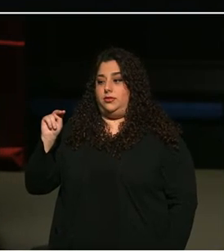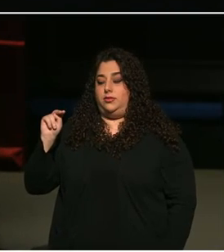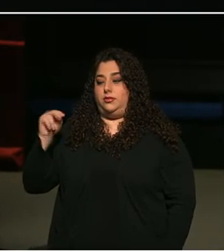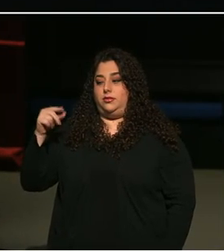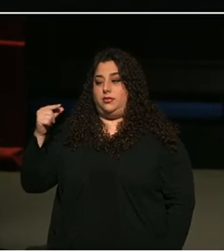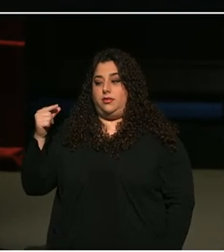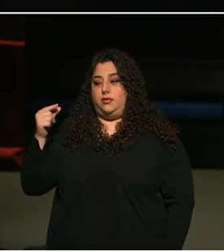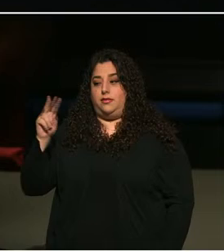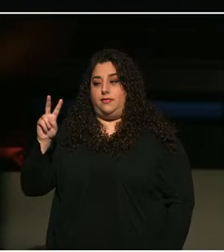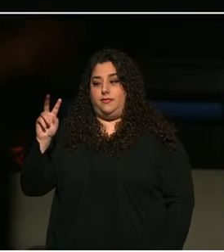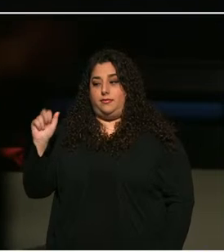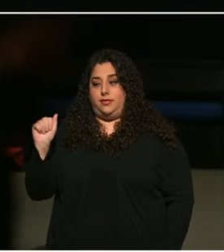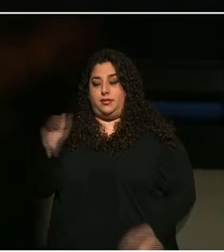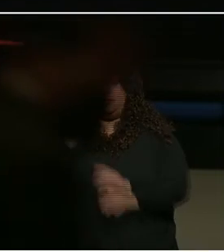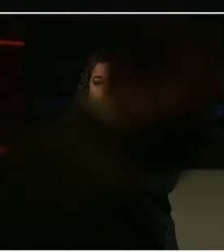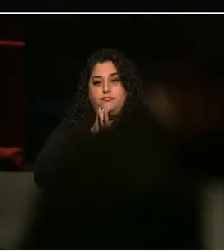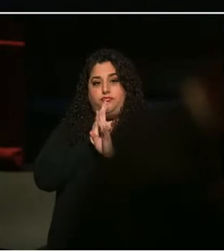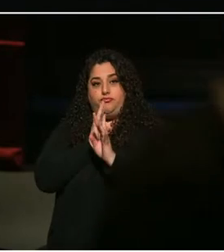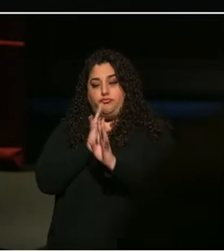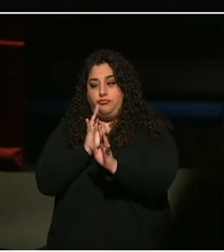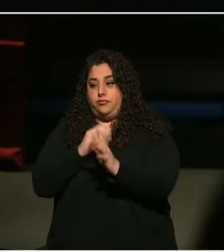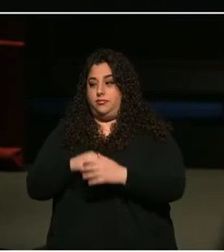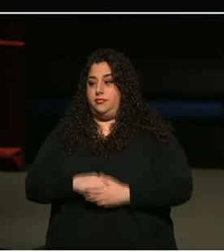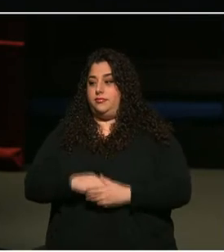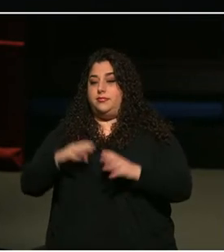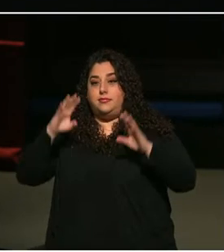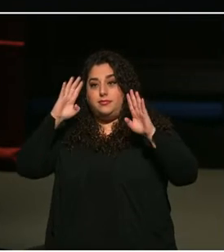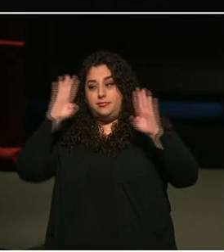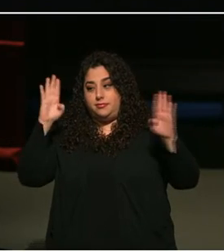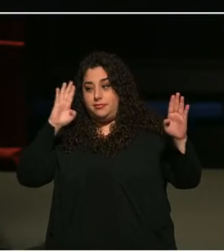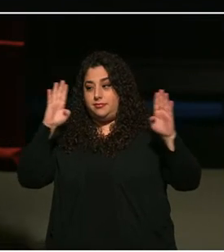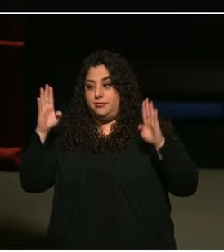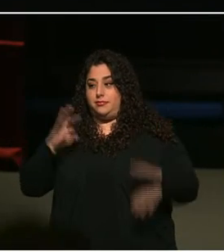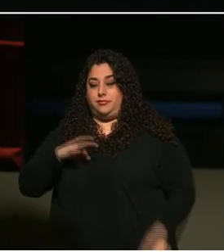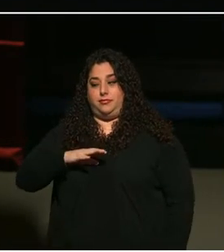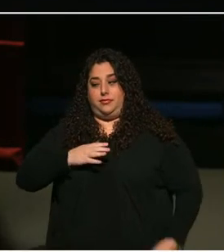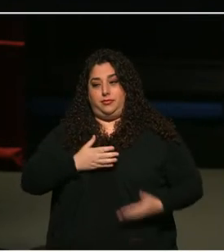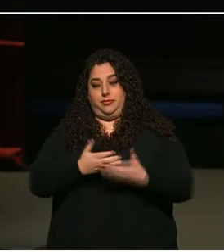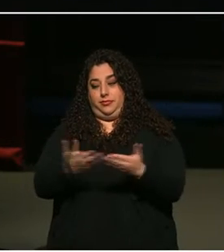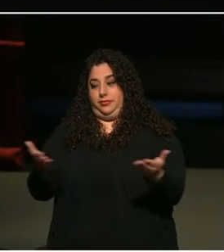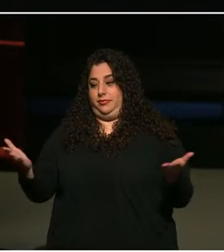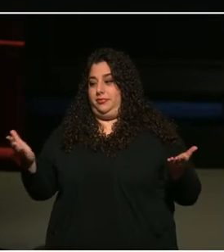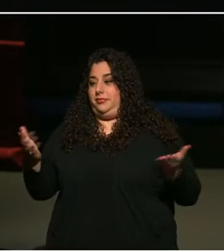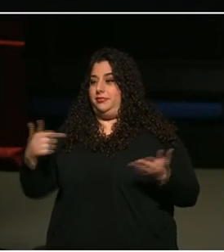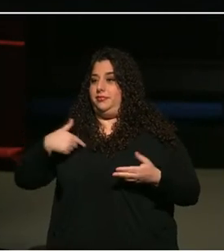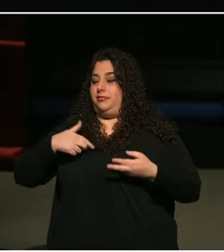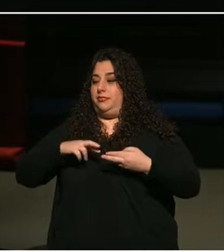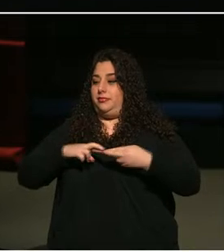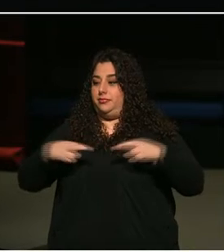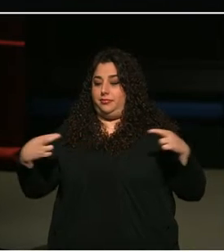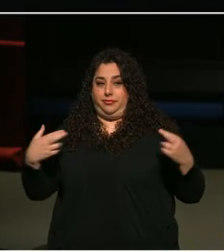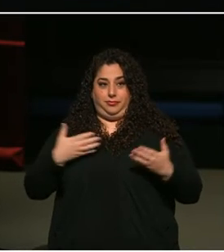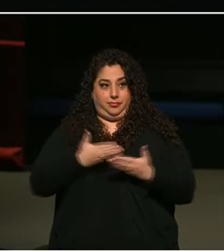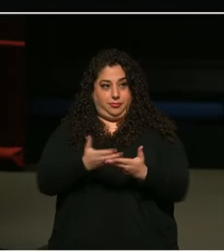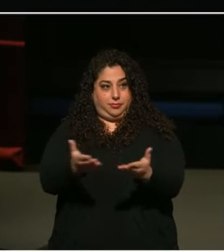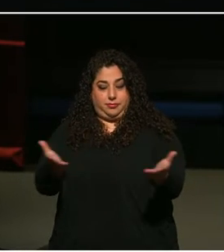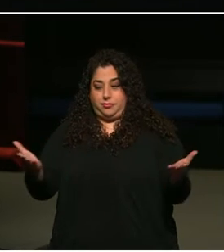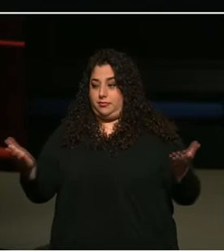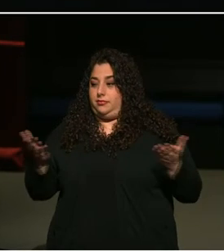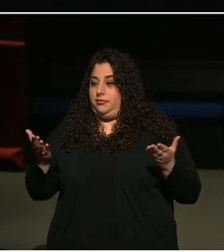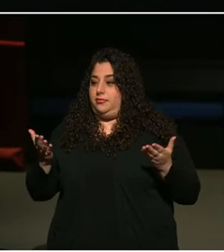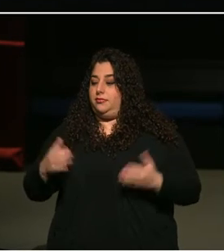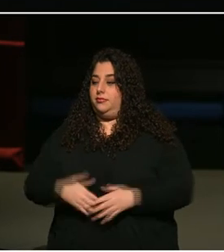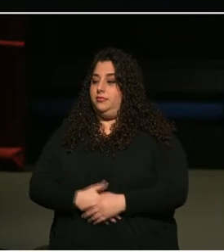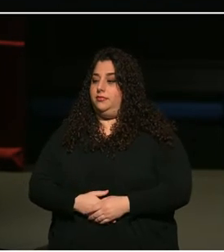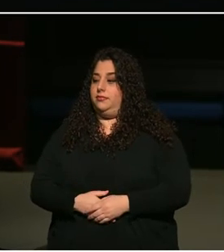Greetings, all my relatives. My name is Virginia Carmelo. I'm honored to be here as we acknowledge our